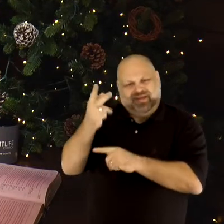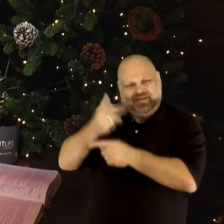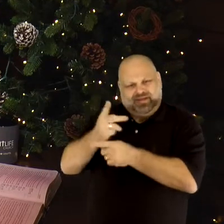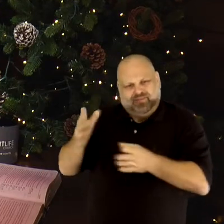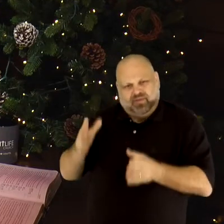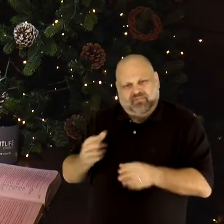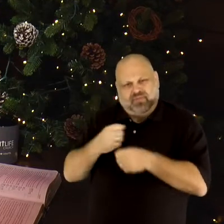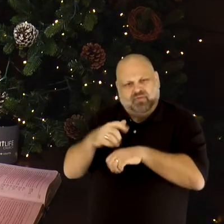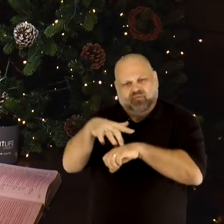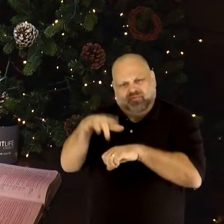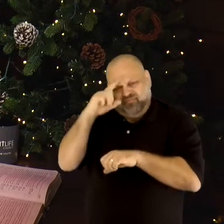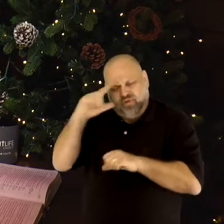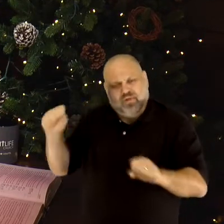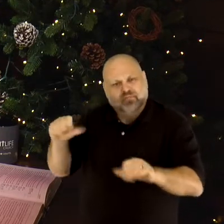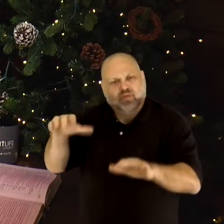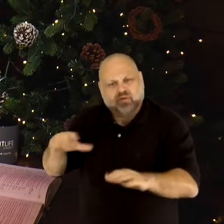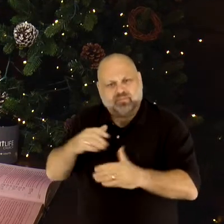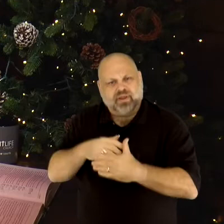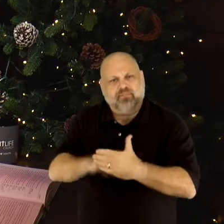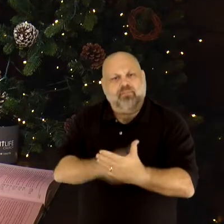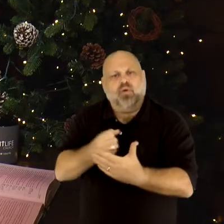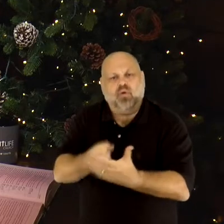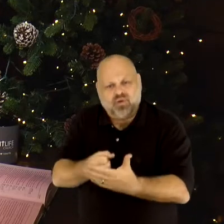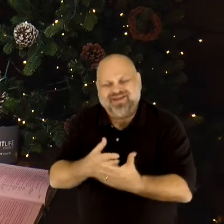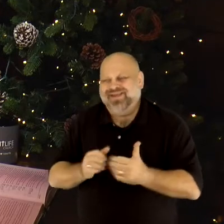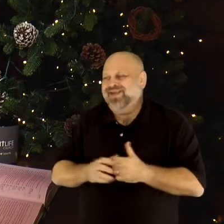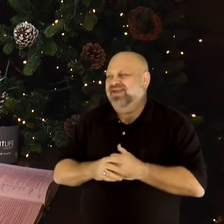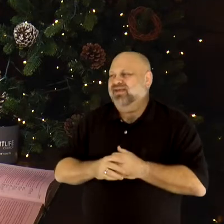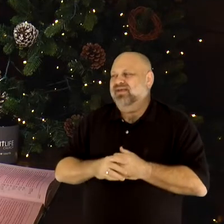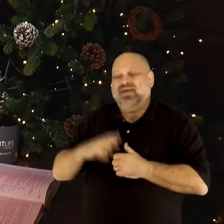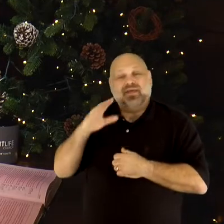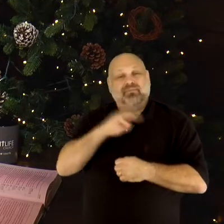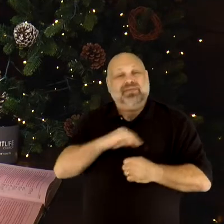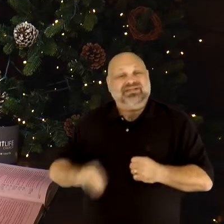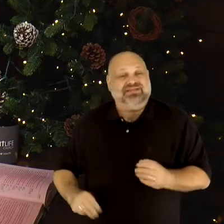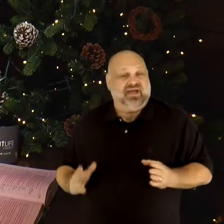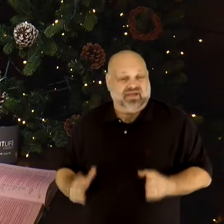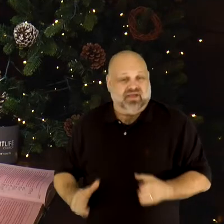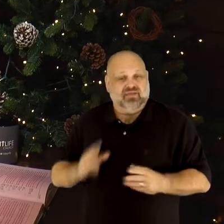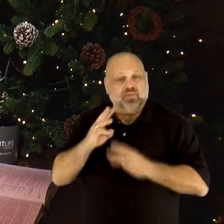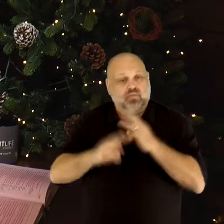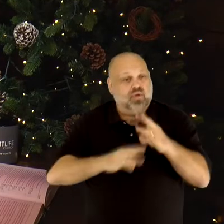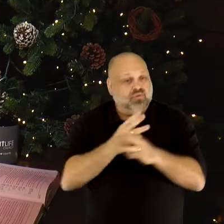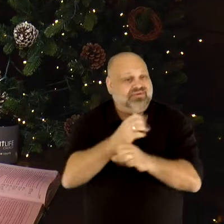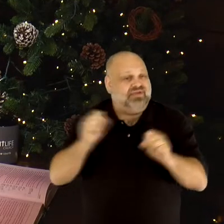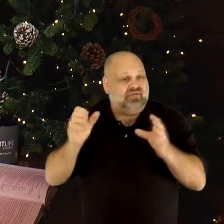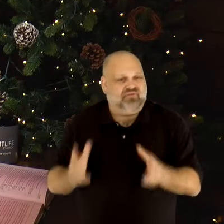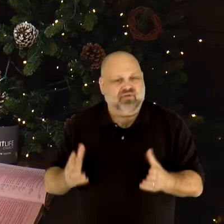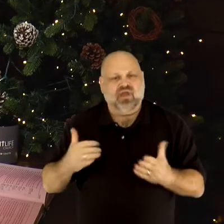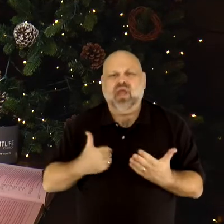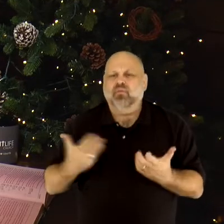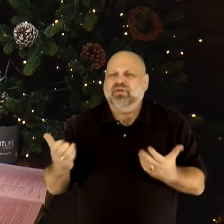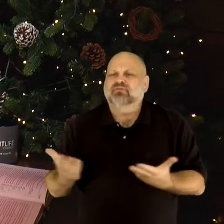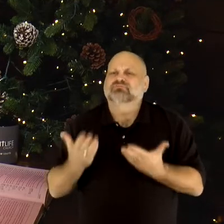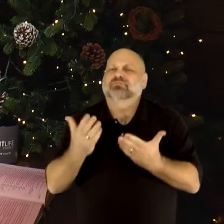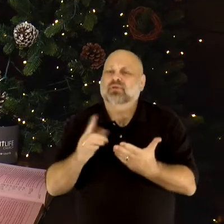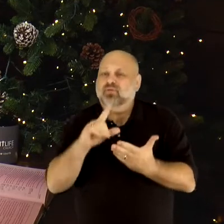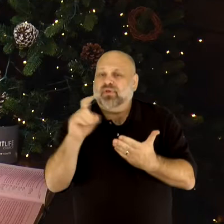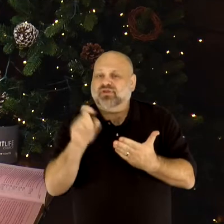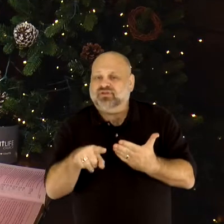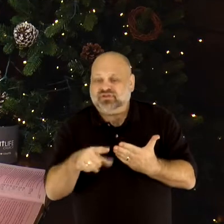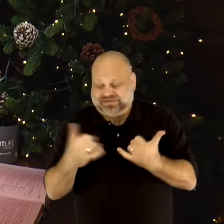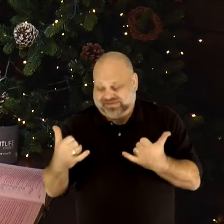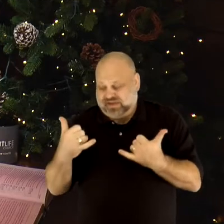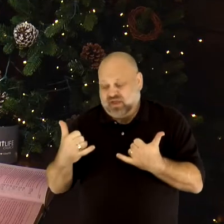room for a miracle to be born. The Messiah, the Savior of the world. I would propose a question to you today. Is